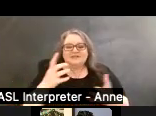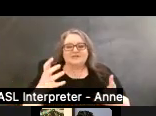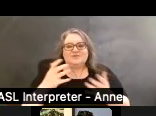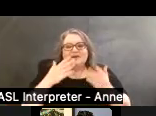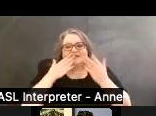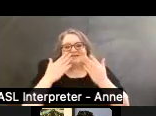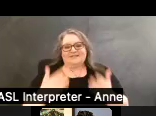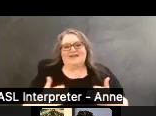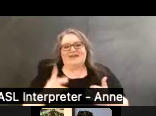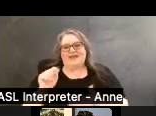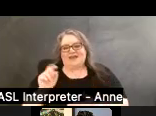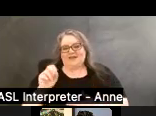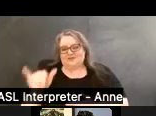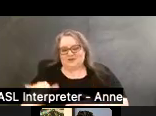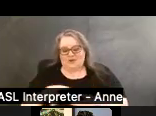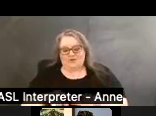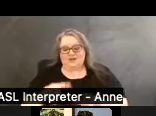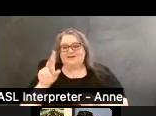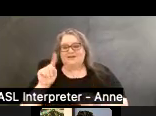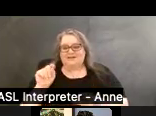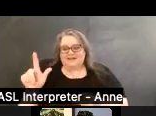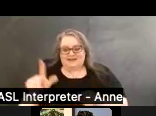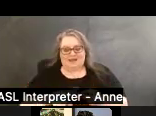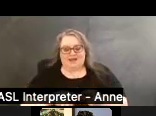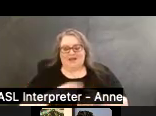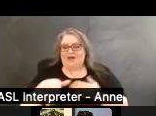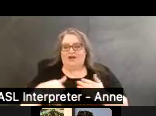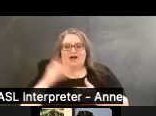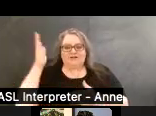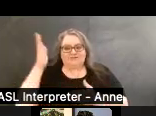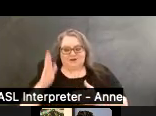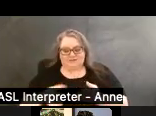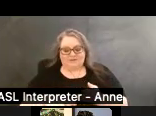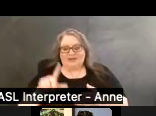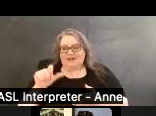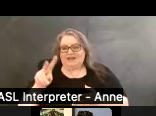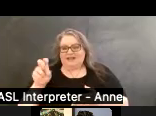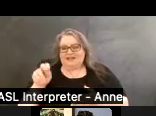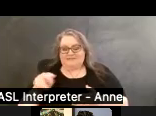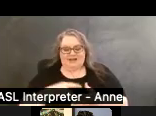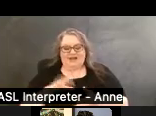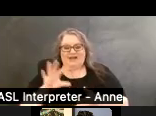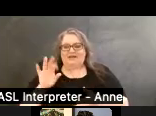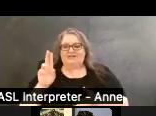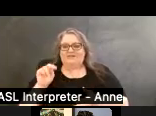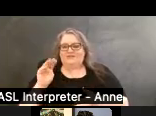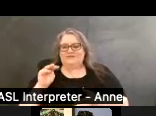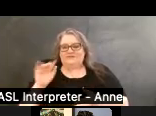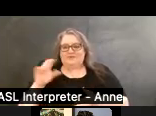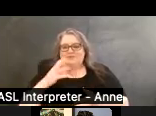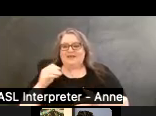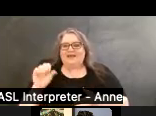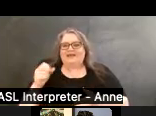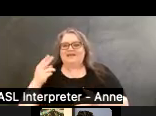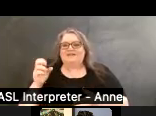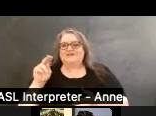thank Tony, TL, all of our speakers, Lavon, Funmi, and Shenna, as well as